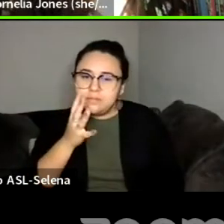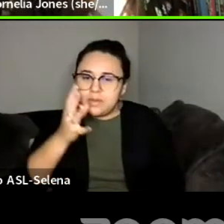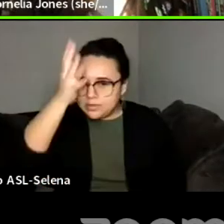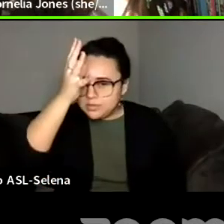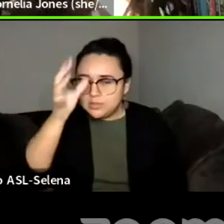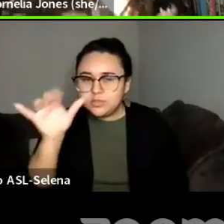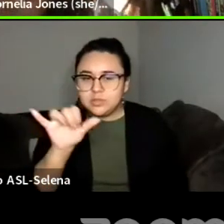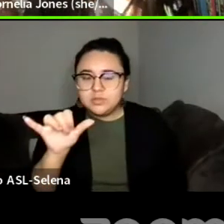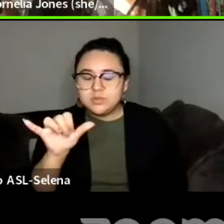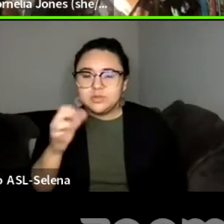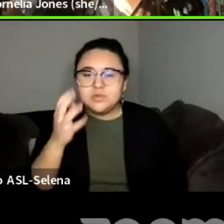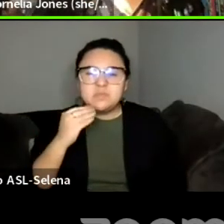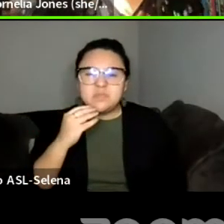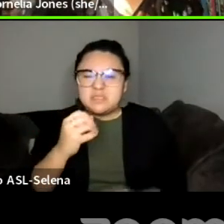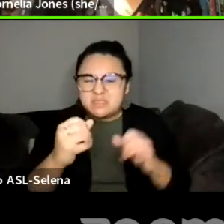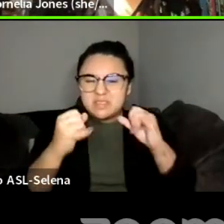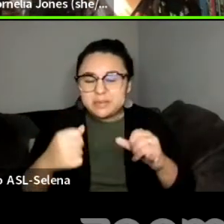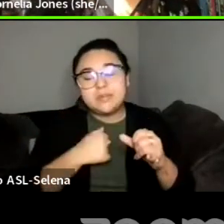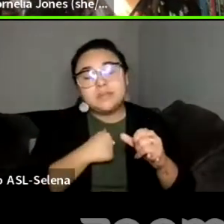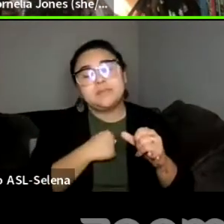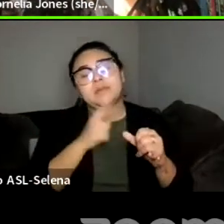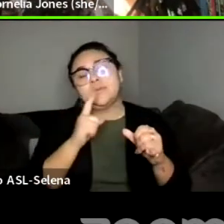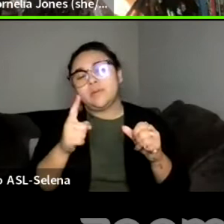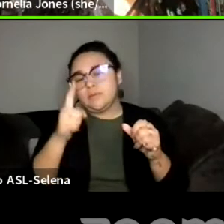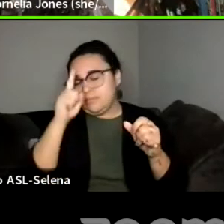I am. So that like opened up this,